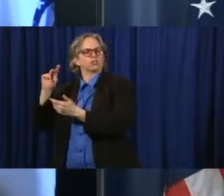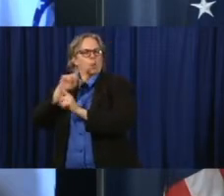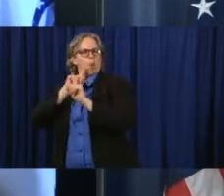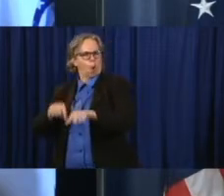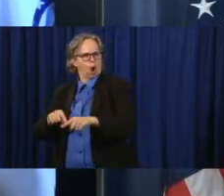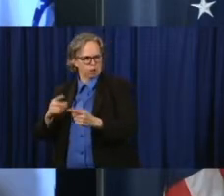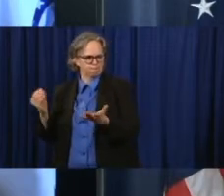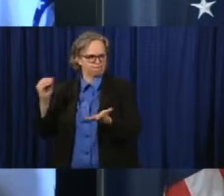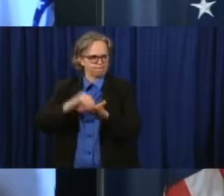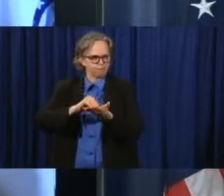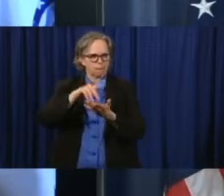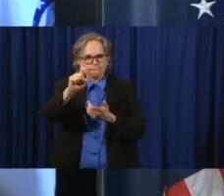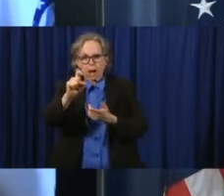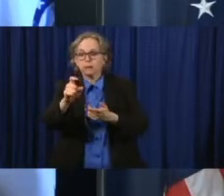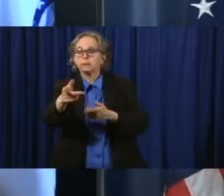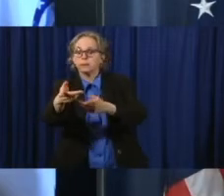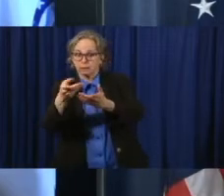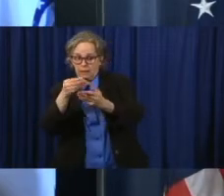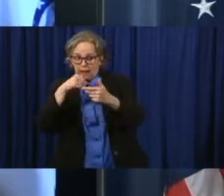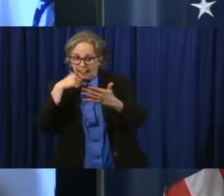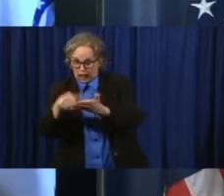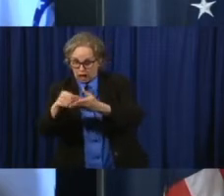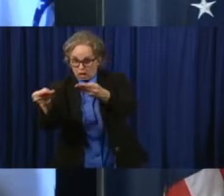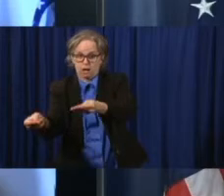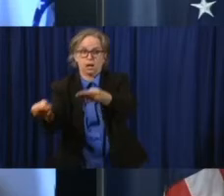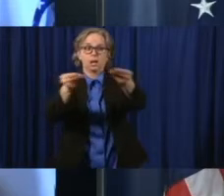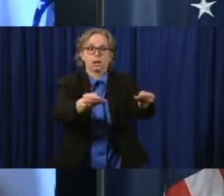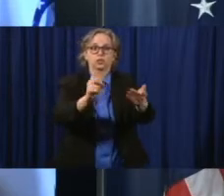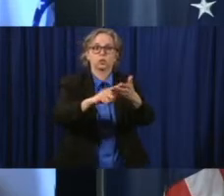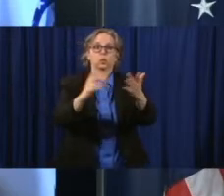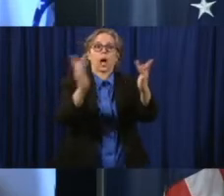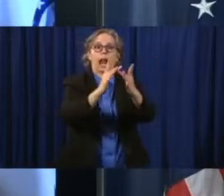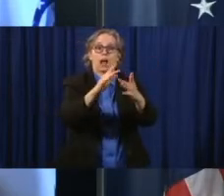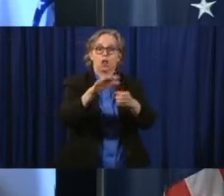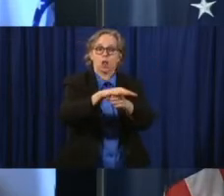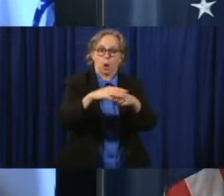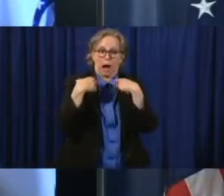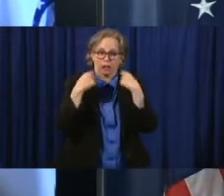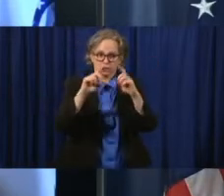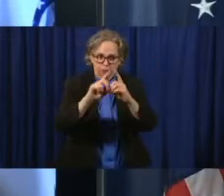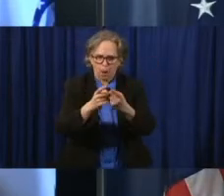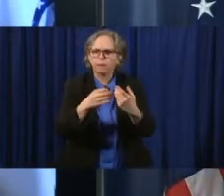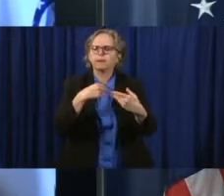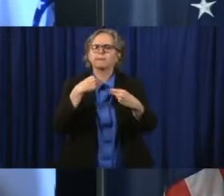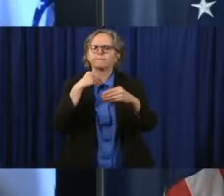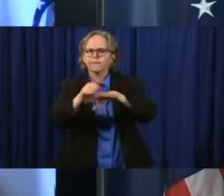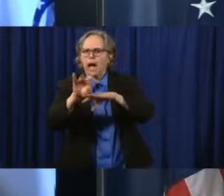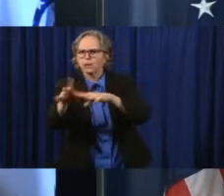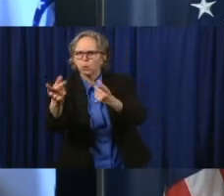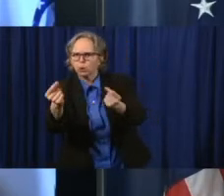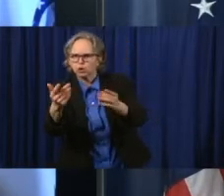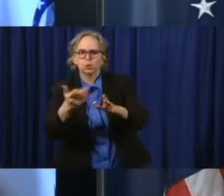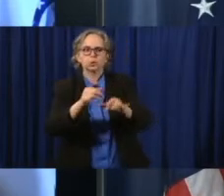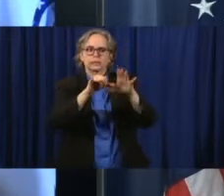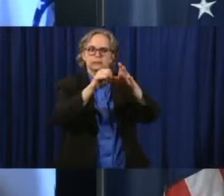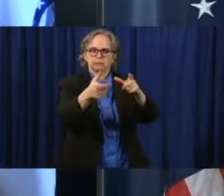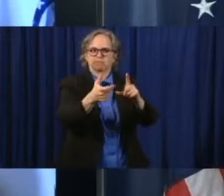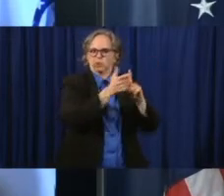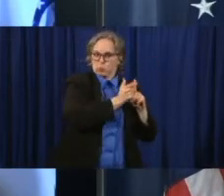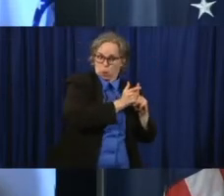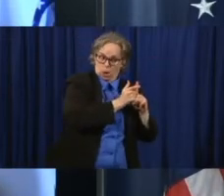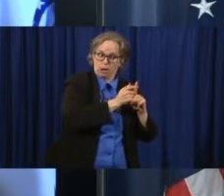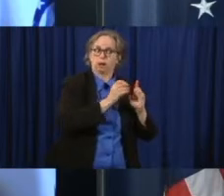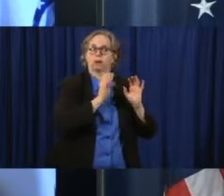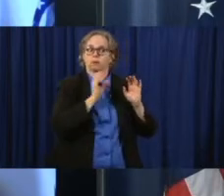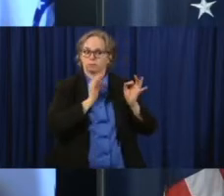sure you're quarantined the proper amount of time before you begin to mix with other people. I say all that to say that we